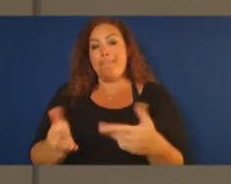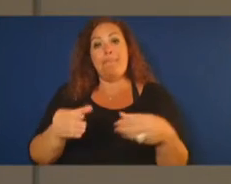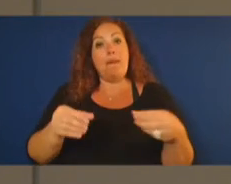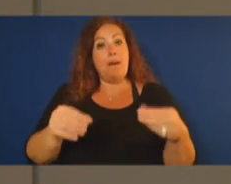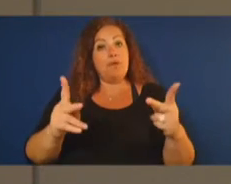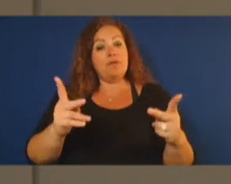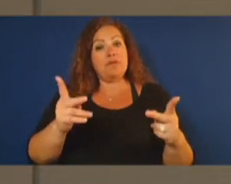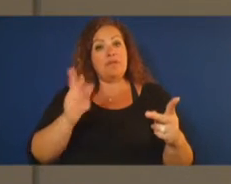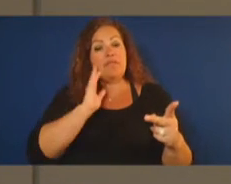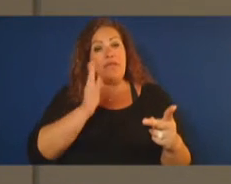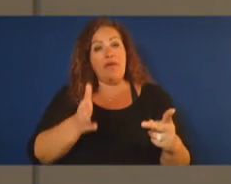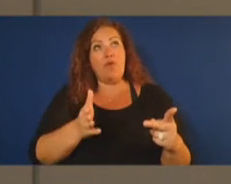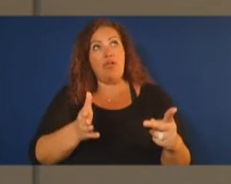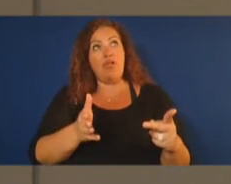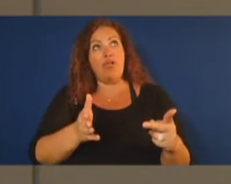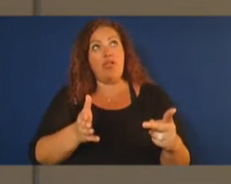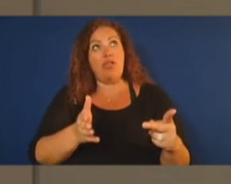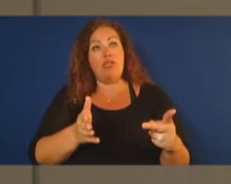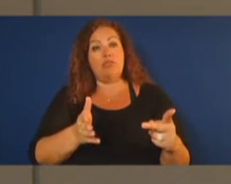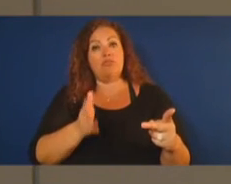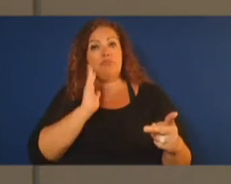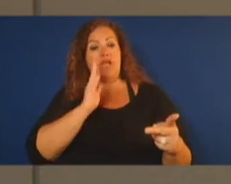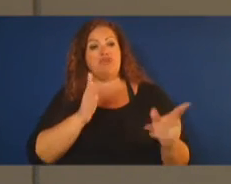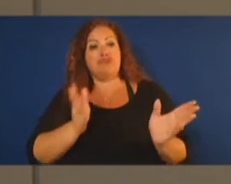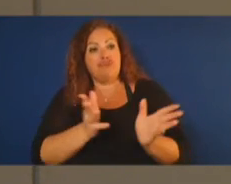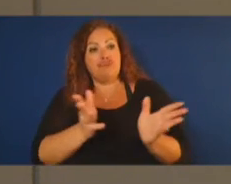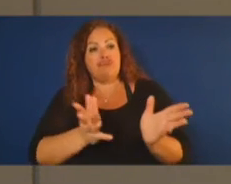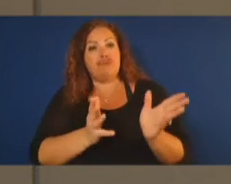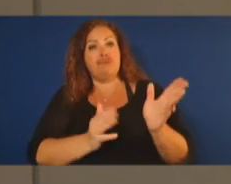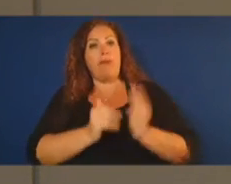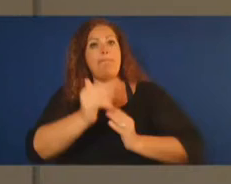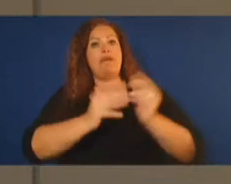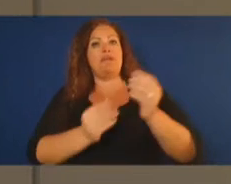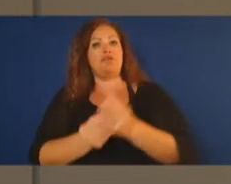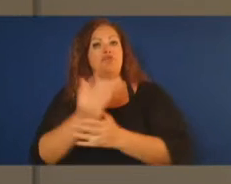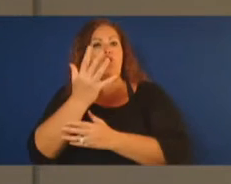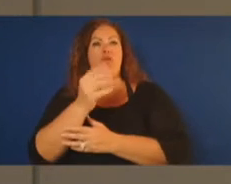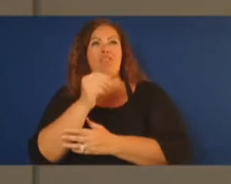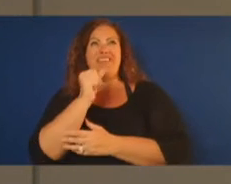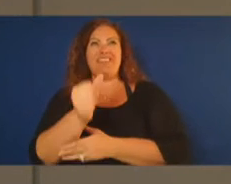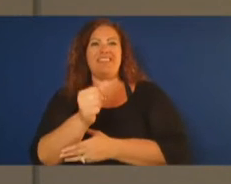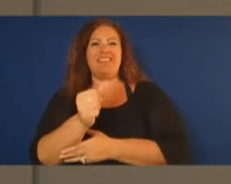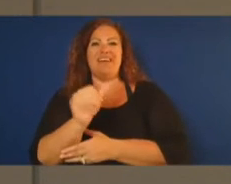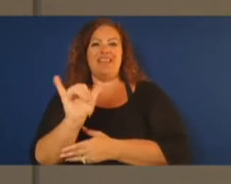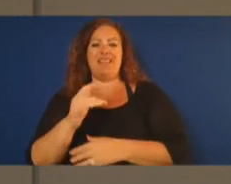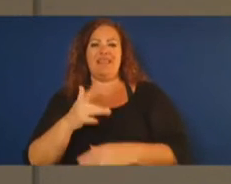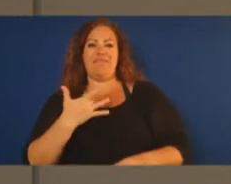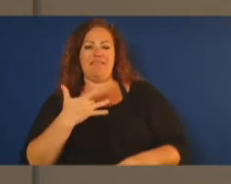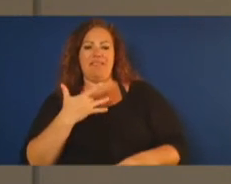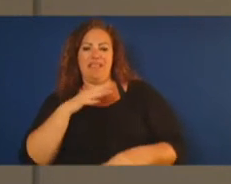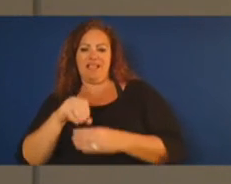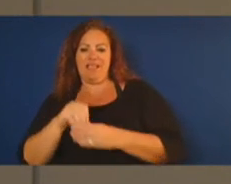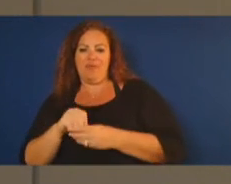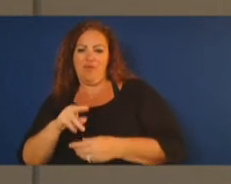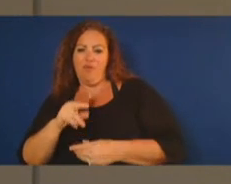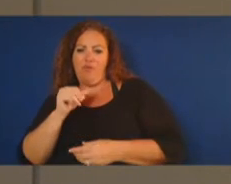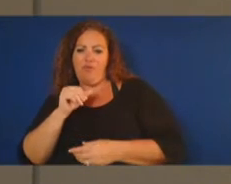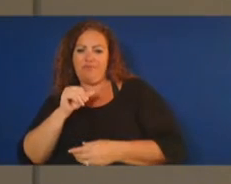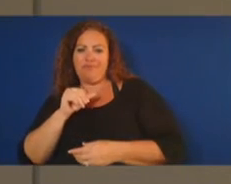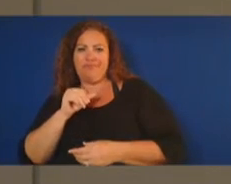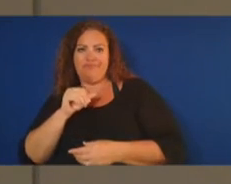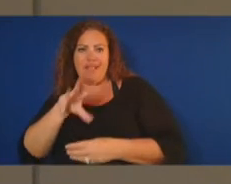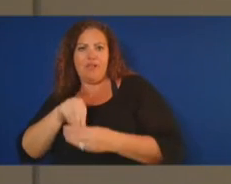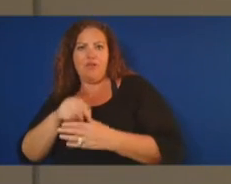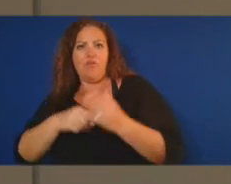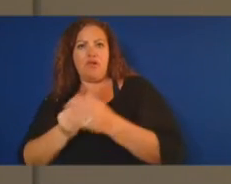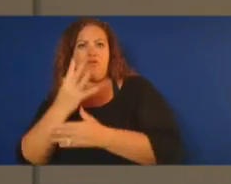are going to build growth and not make that that line between you know feeling included or being included and what you know growth looks like in